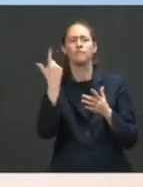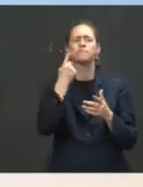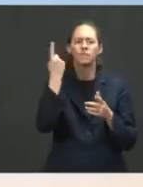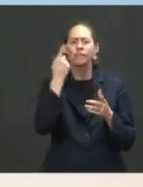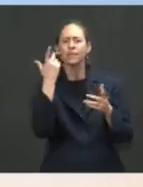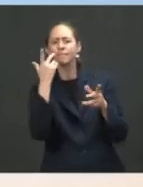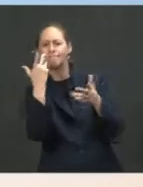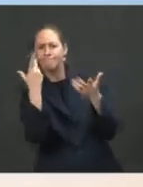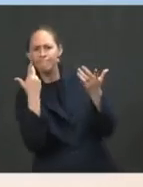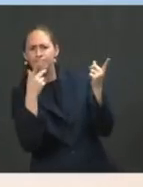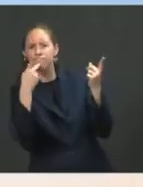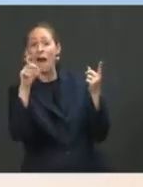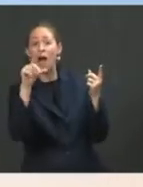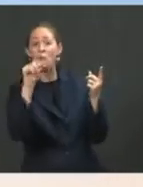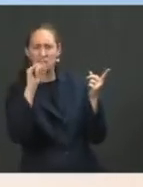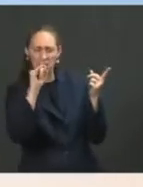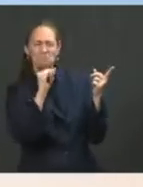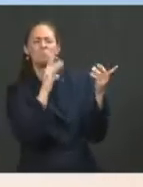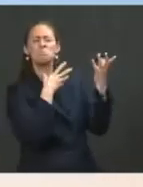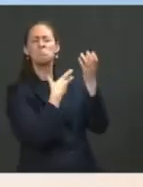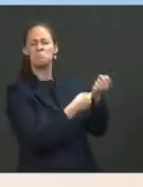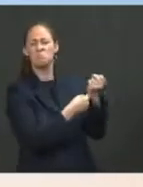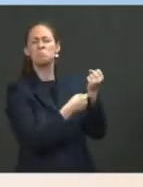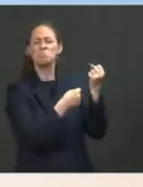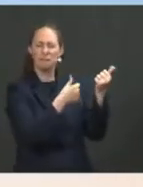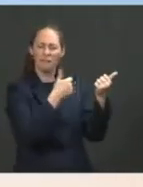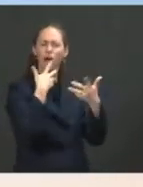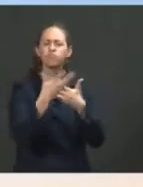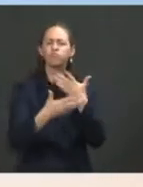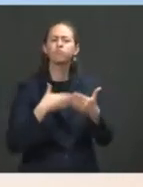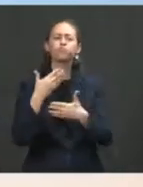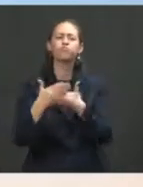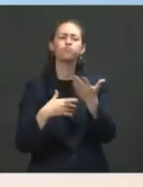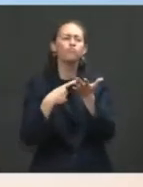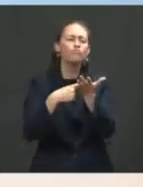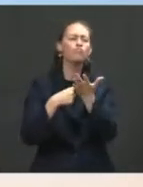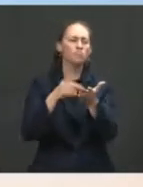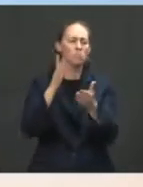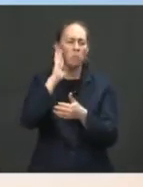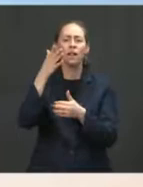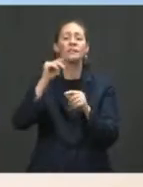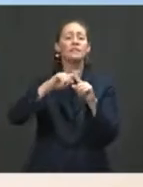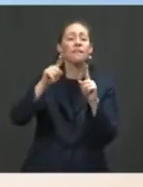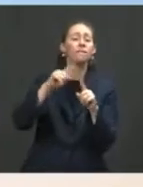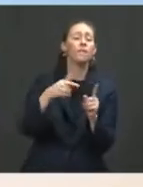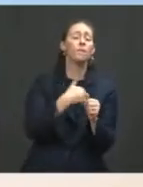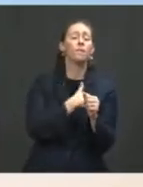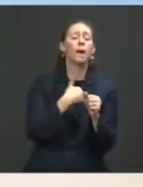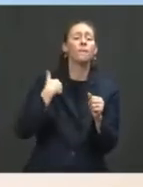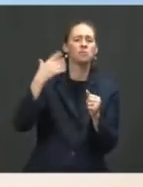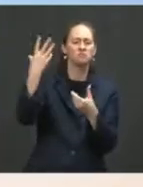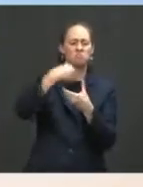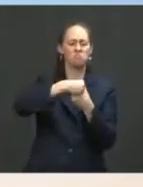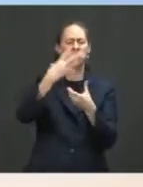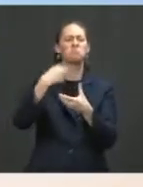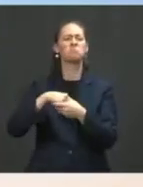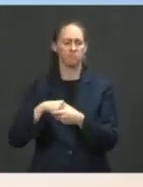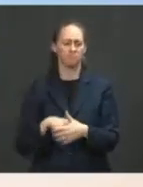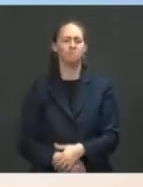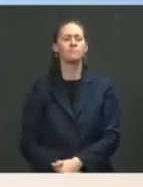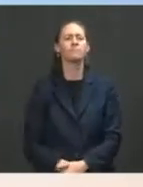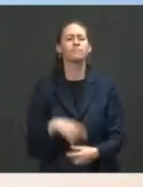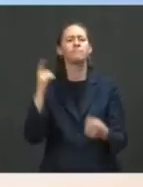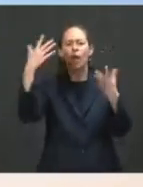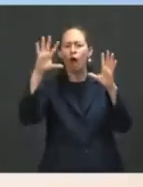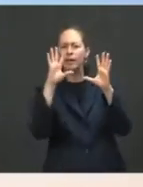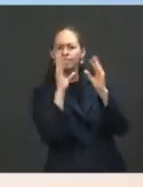a range of members. I would note for all of you that the president had multiple calls with Speaker Pelosi in recent days, and also had a call with her leadership team